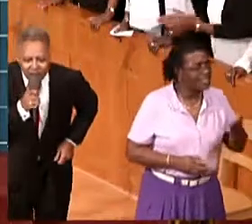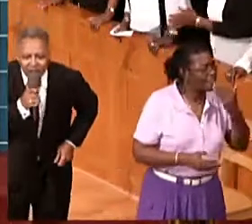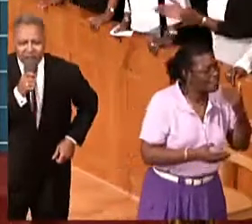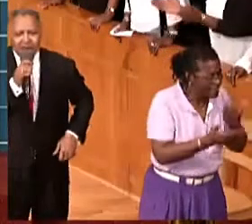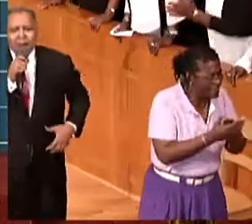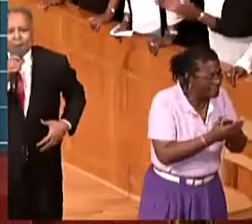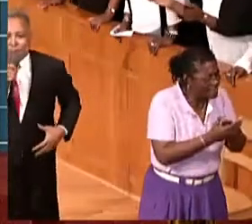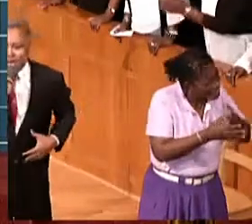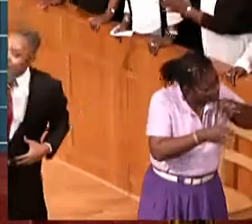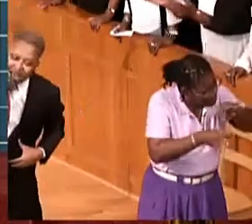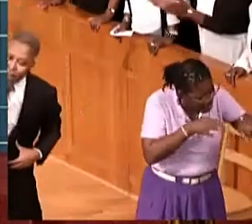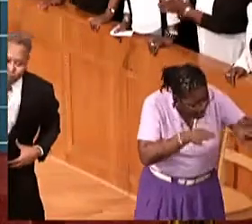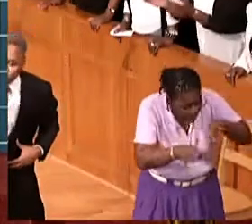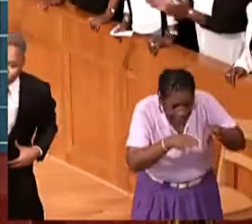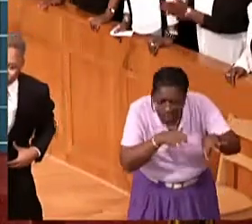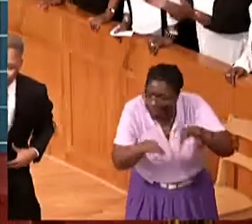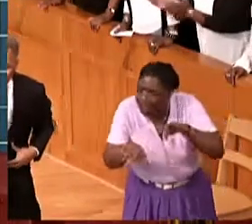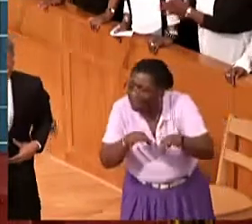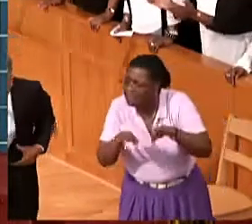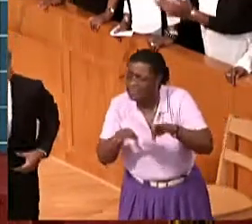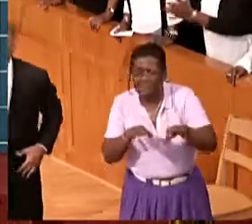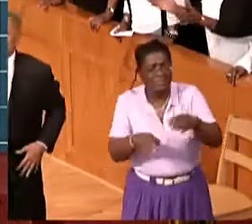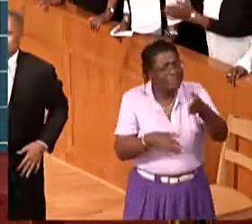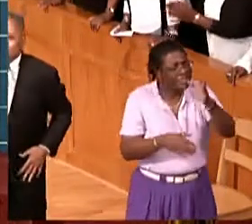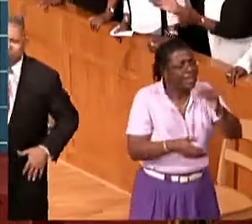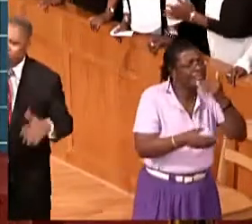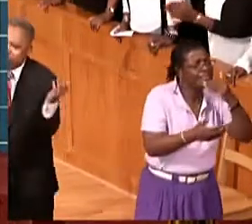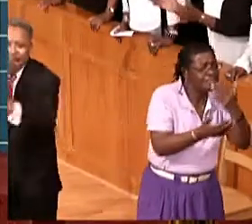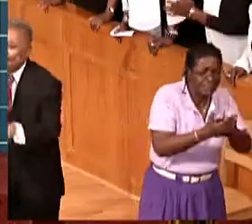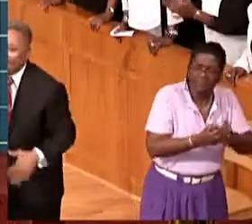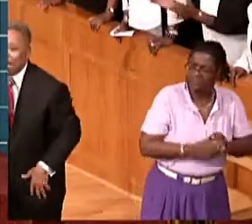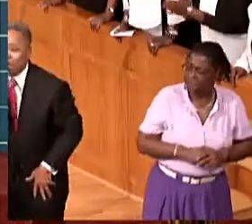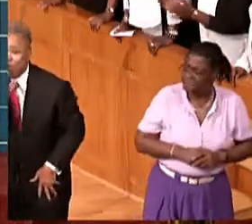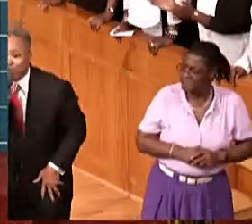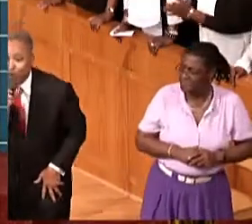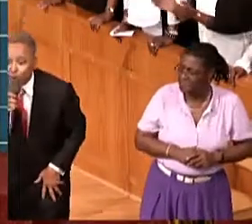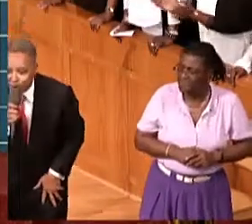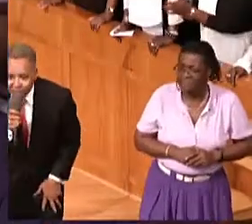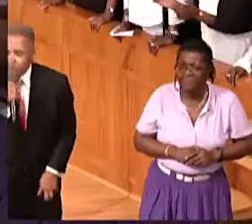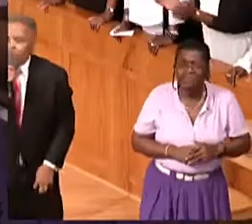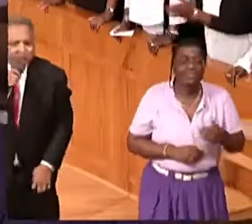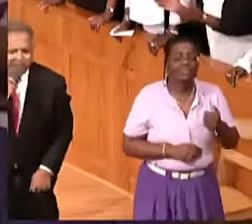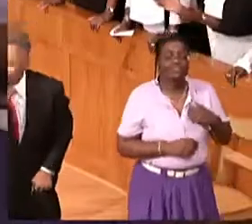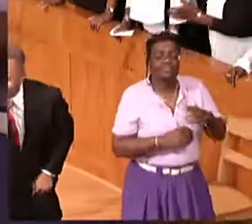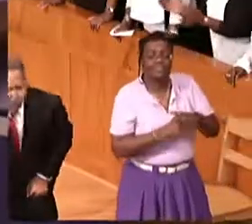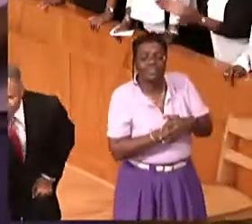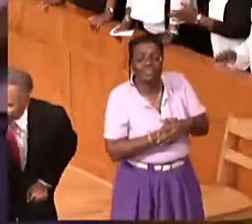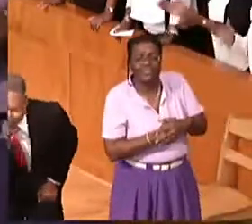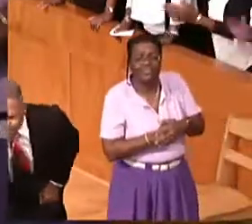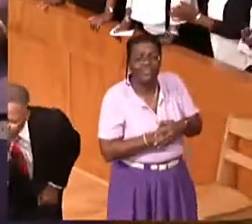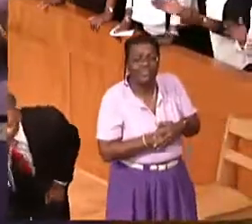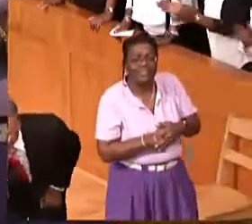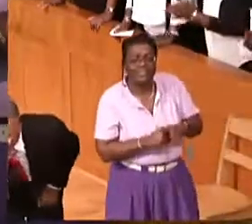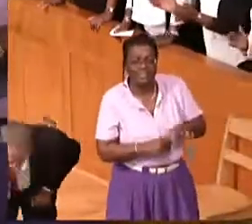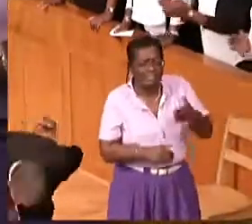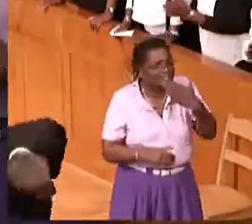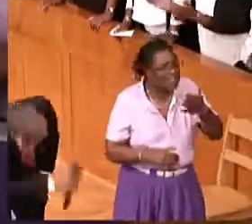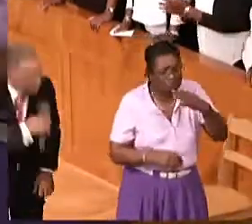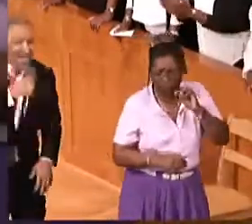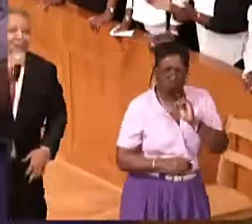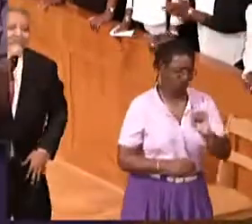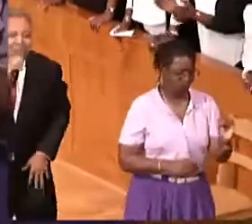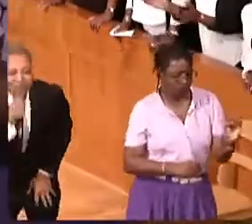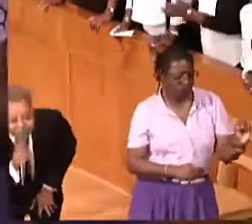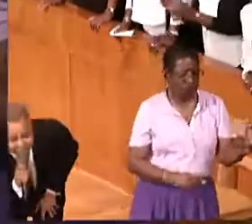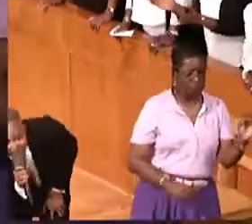been? Big Mama used to say he's just like Campbell's soup. He's good.